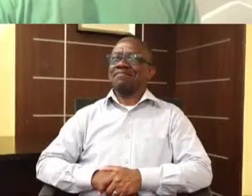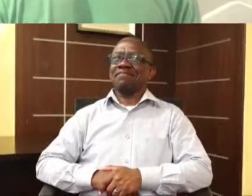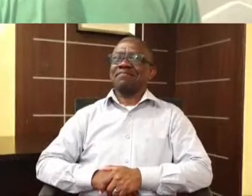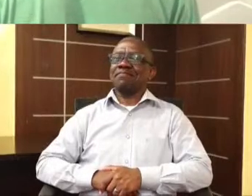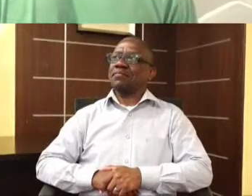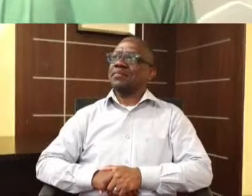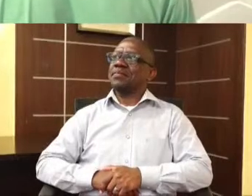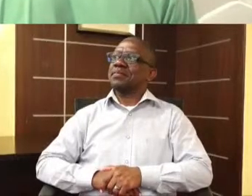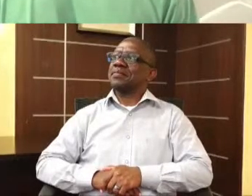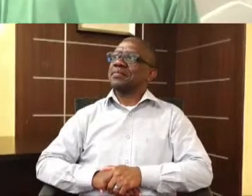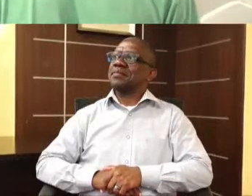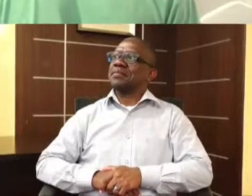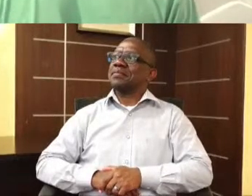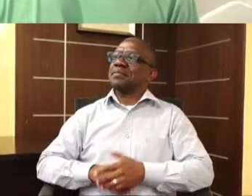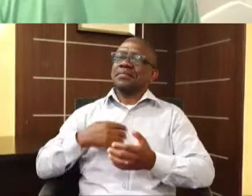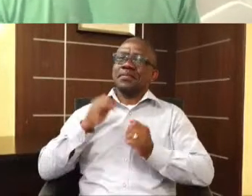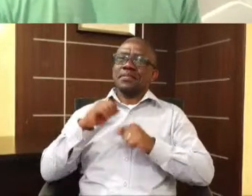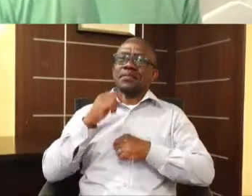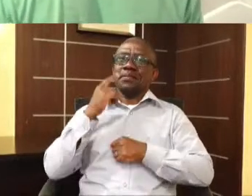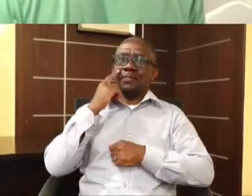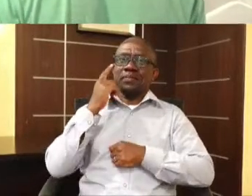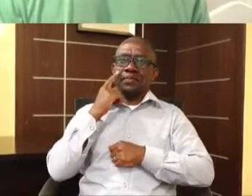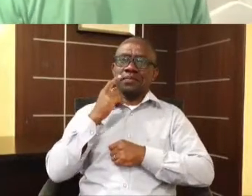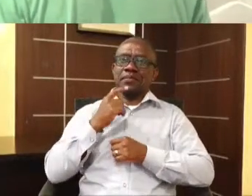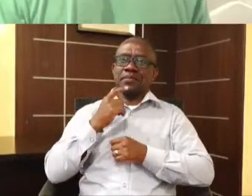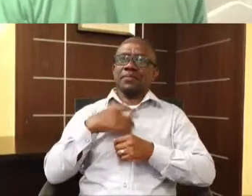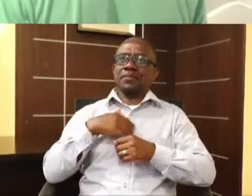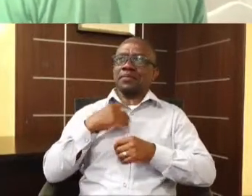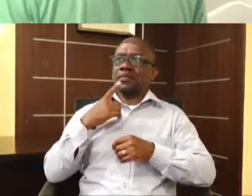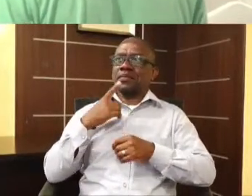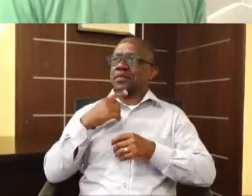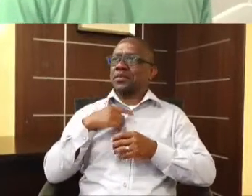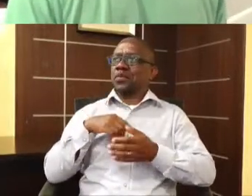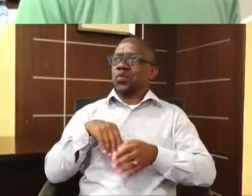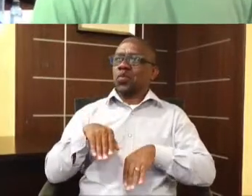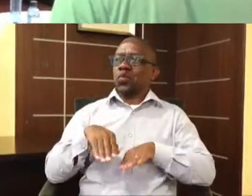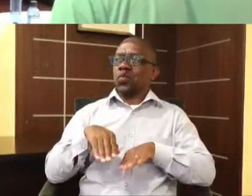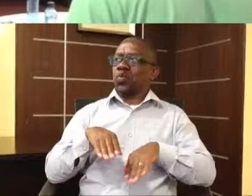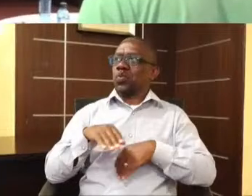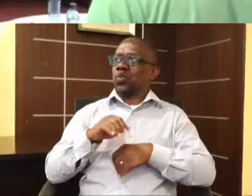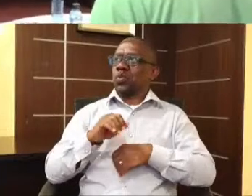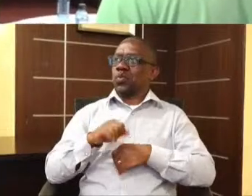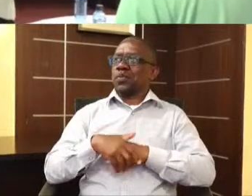Yes, I can see those ones who are doing the toes. But